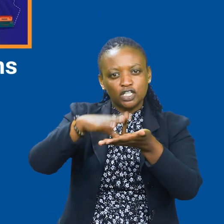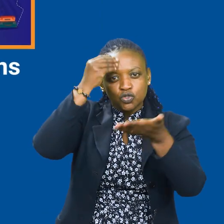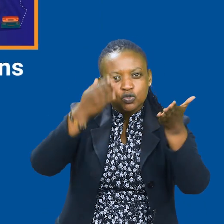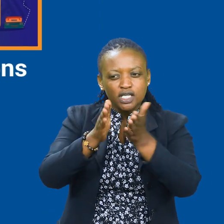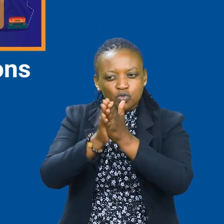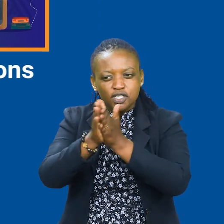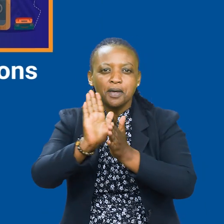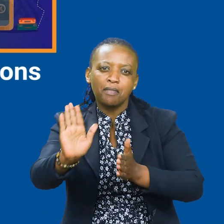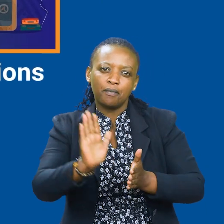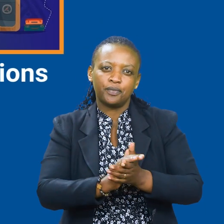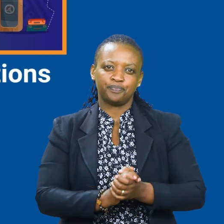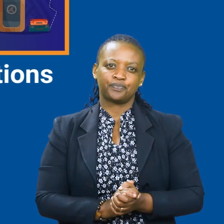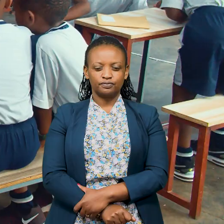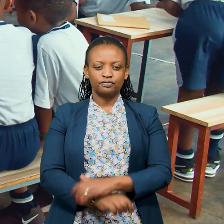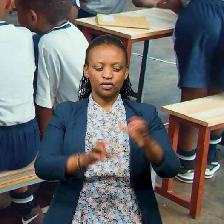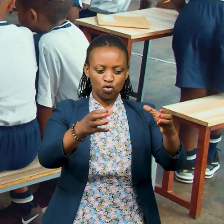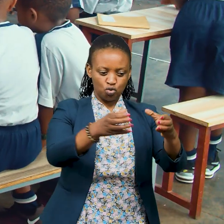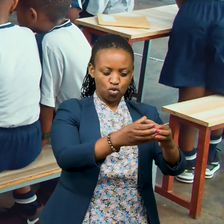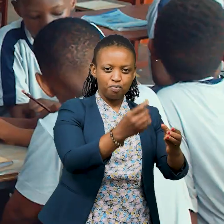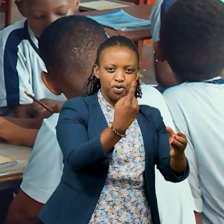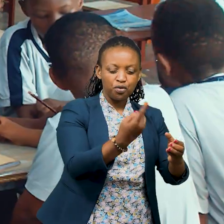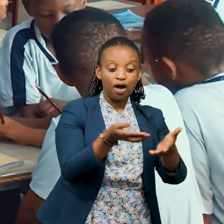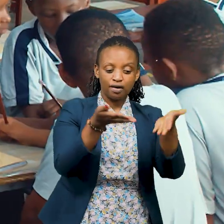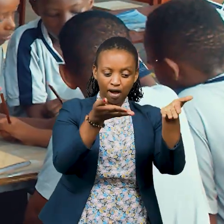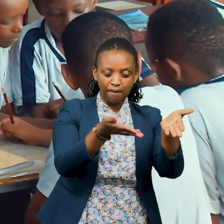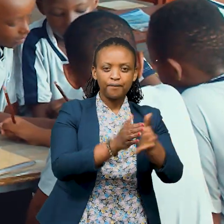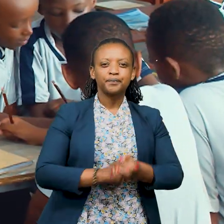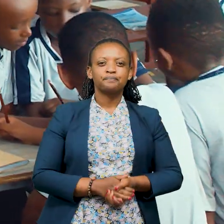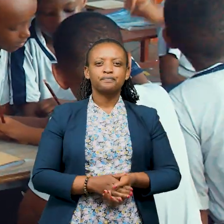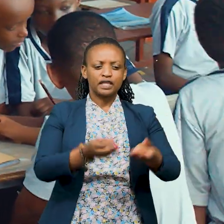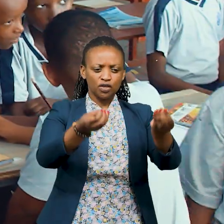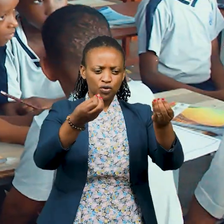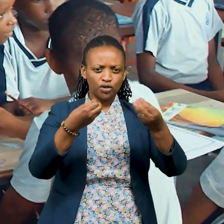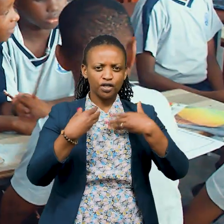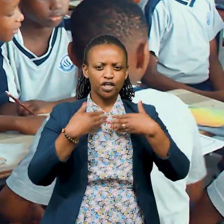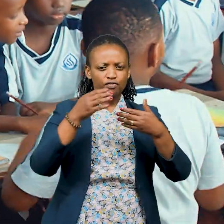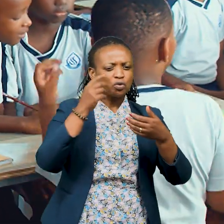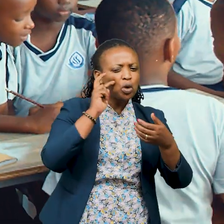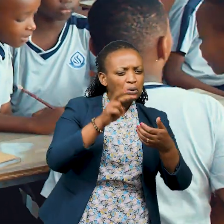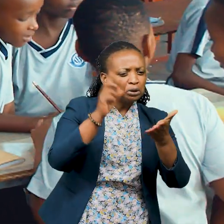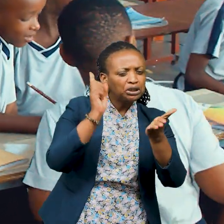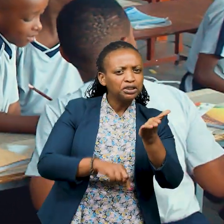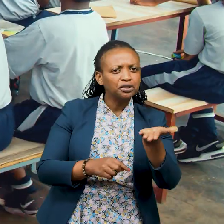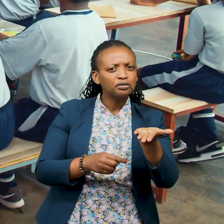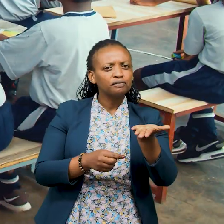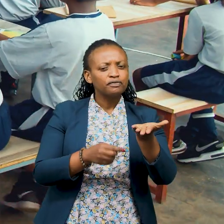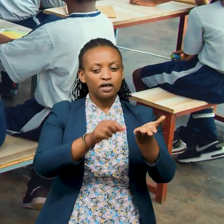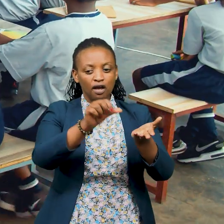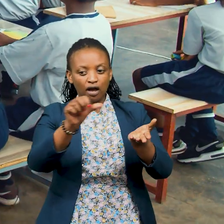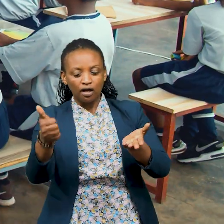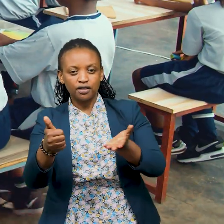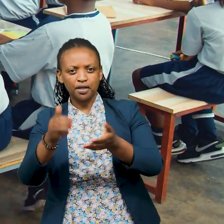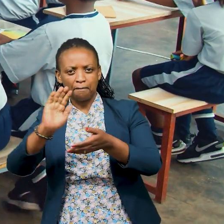help maintain students' interest. Group 1 is here. Can you give us your findings? The